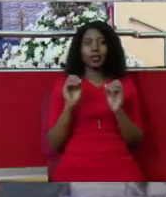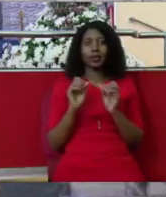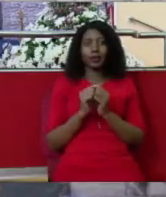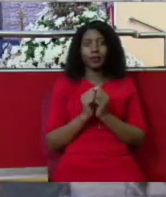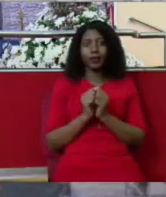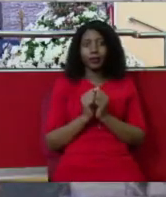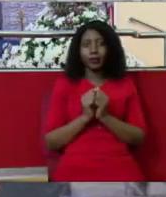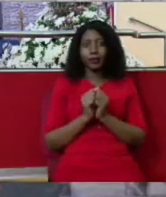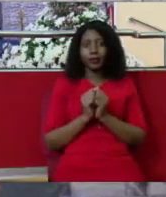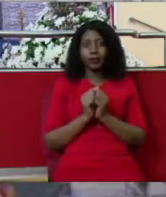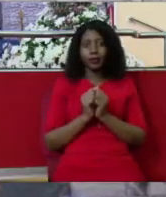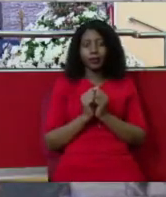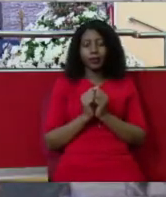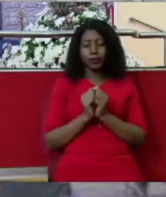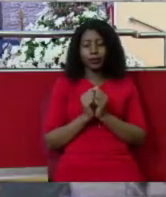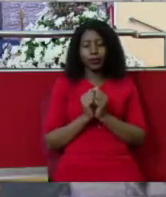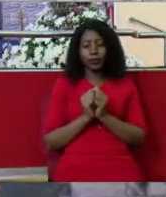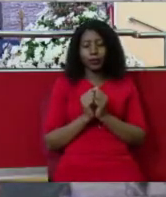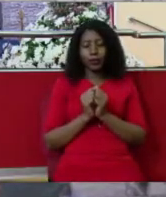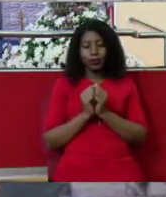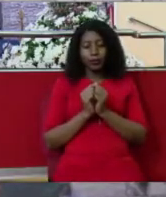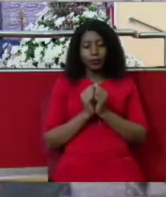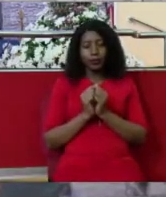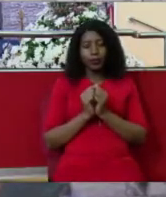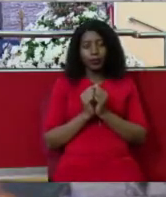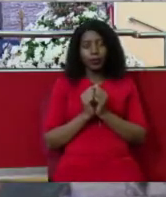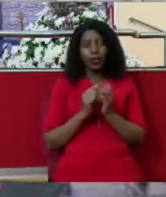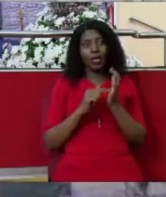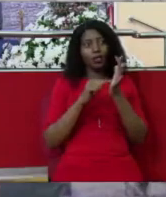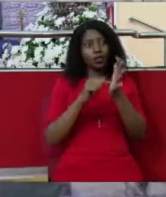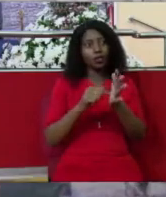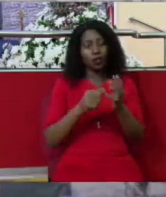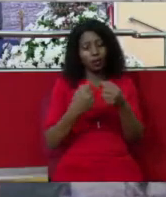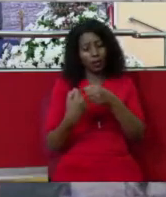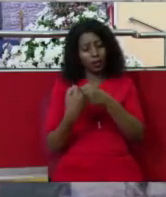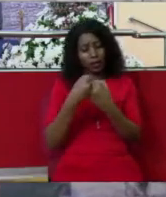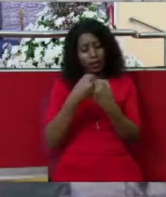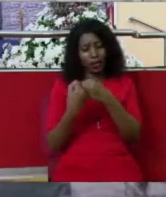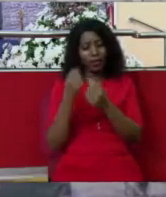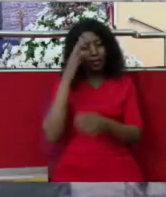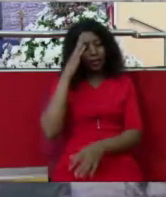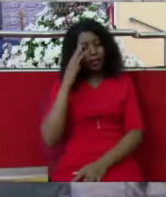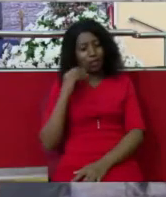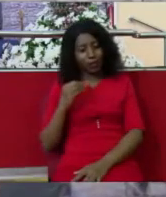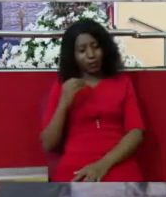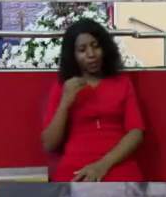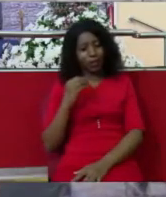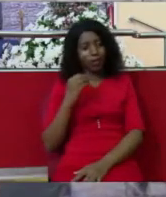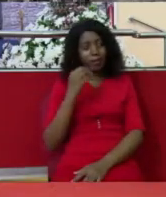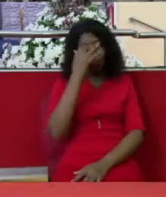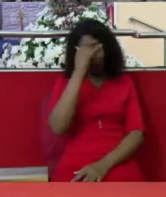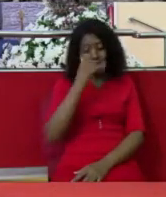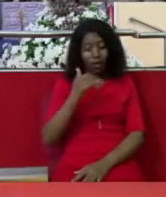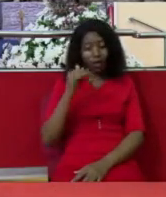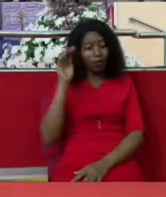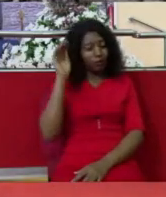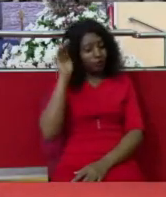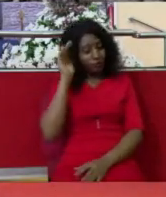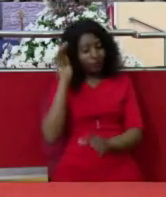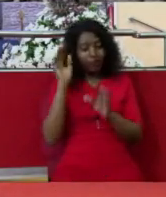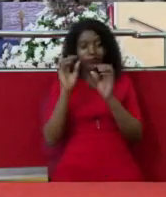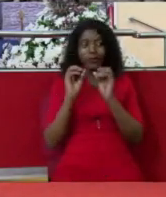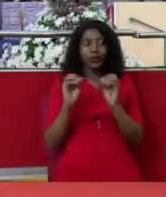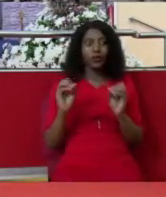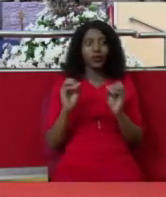uasi wake. He is bringing forth challenges that he went through because of disobedience. Anaongea kuhusu changamoto